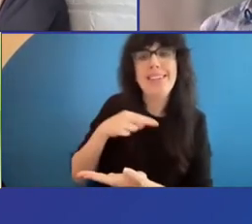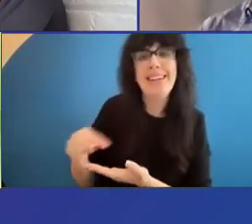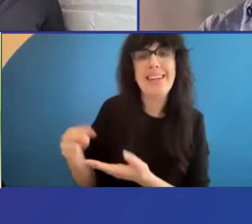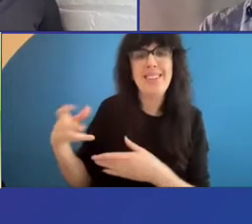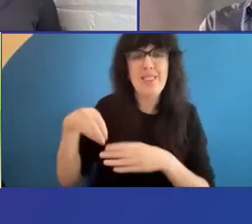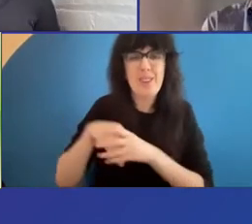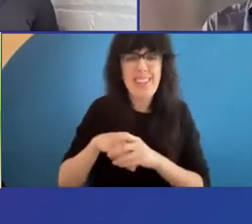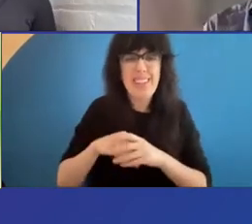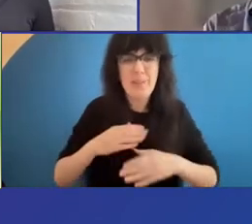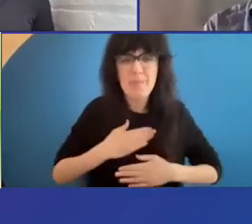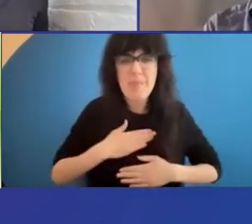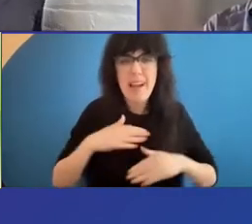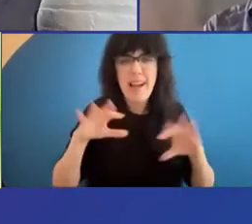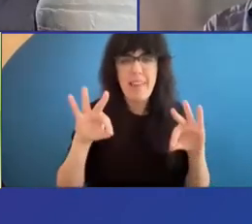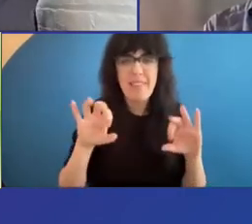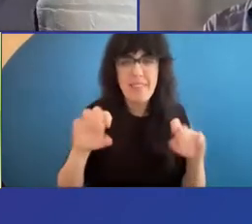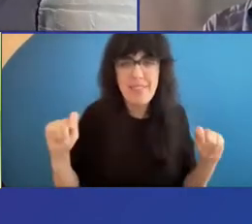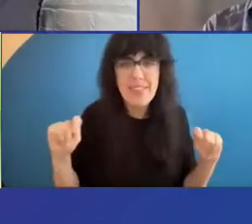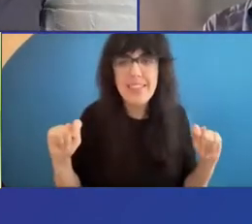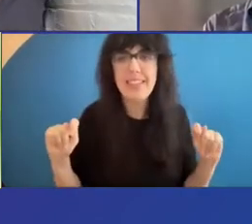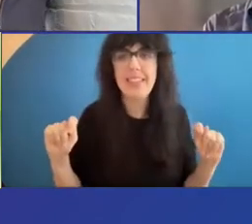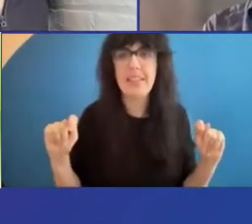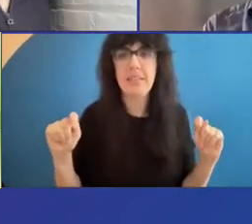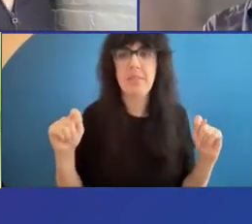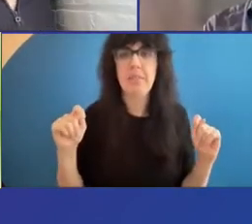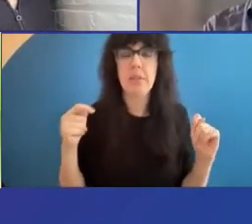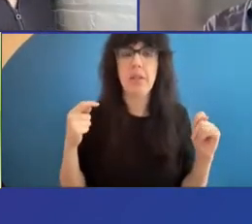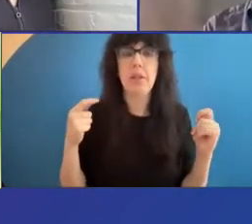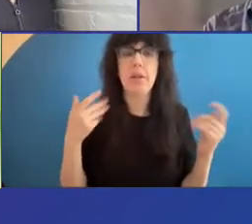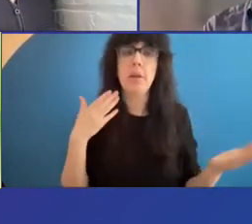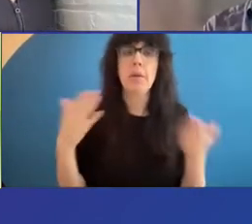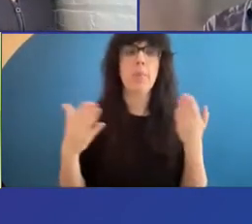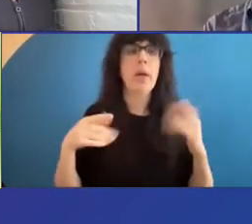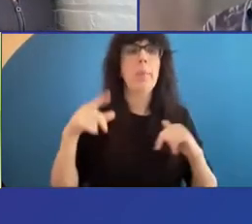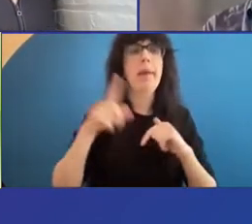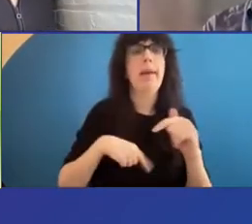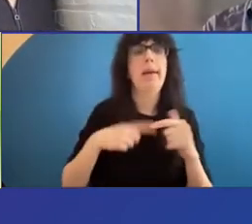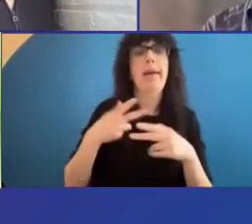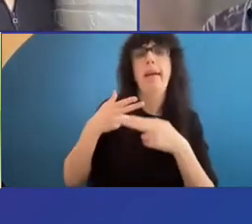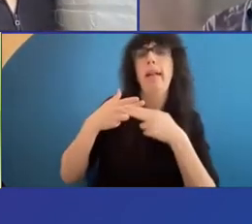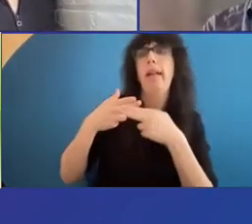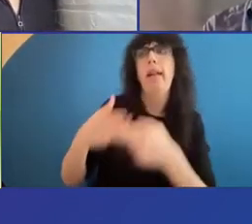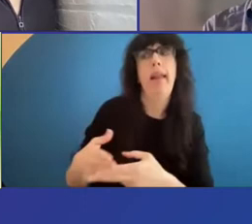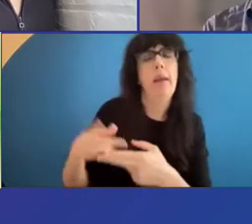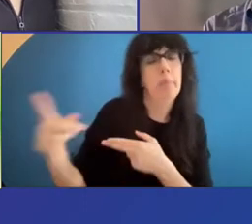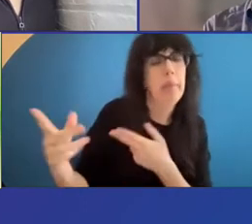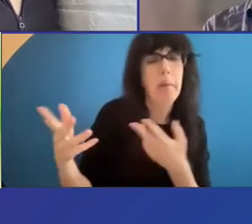feet. Whether I can name them or not,